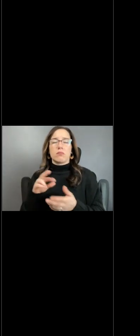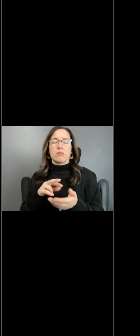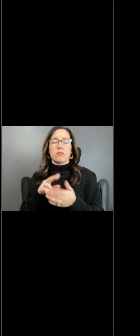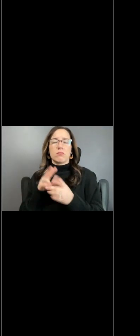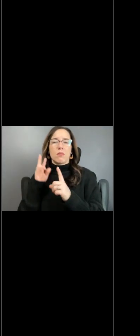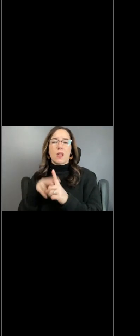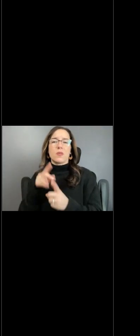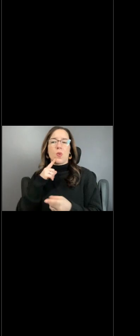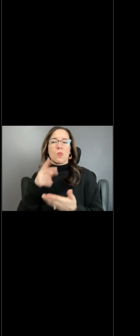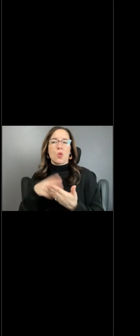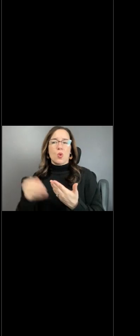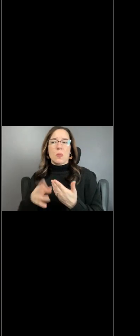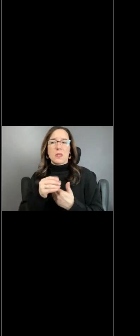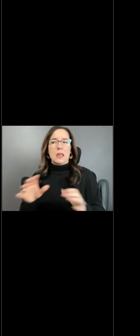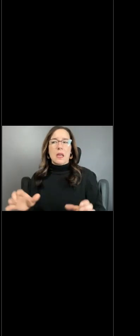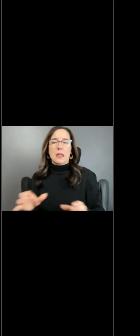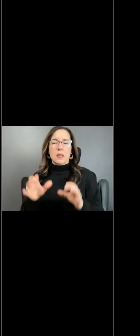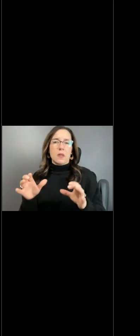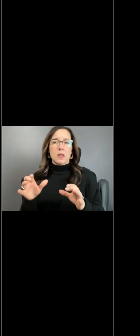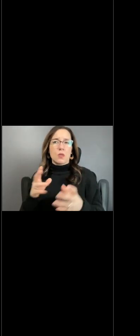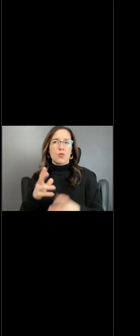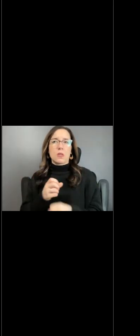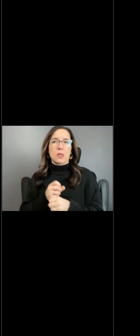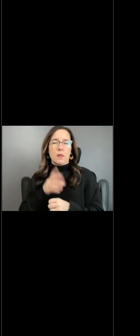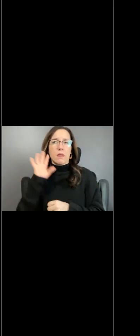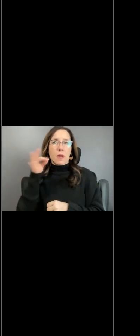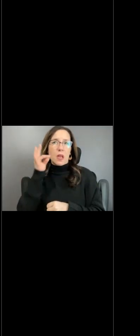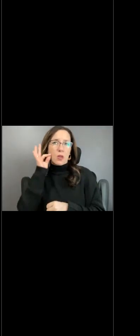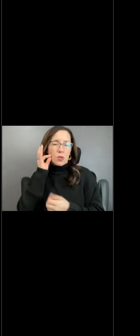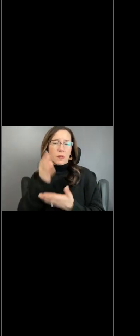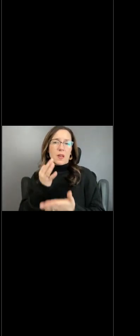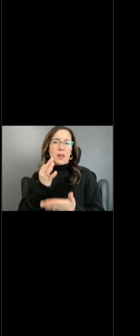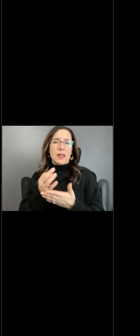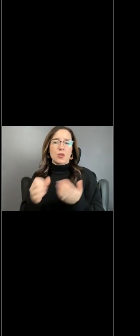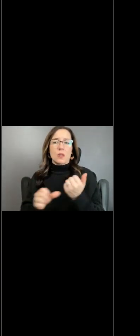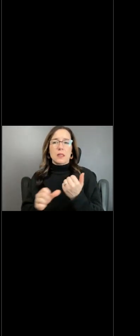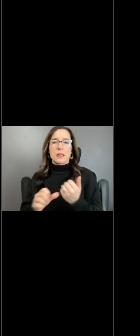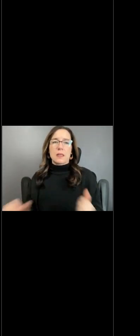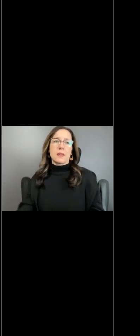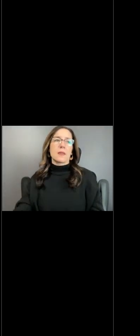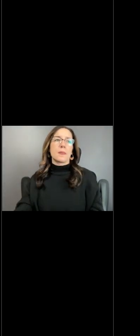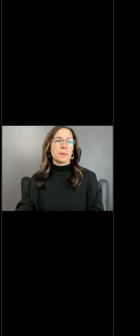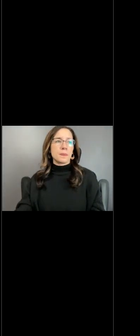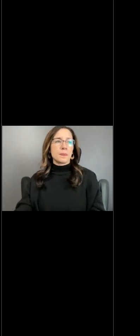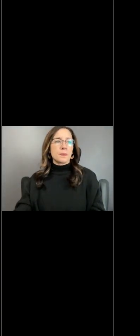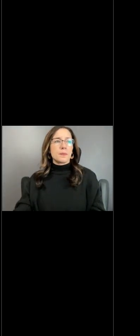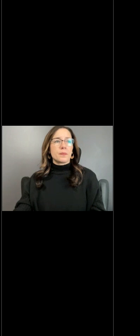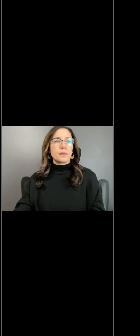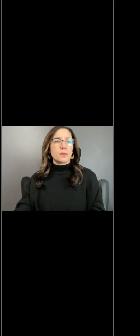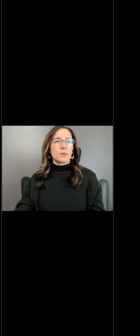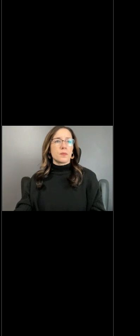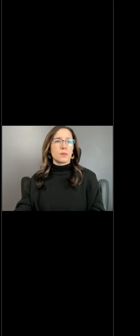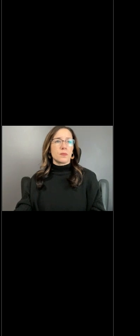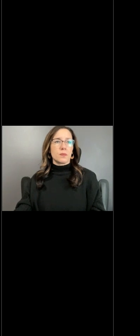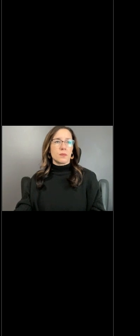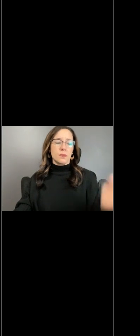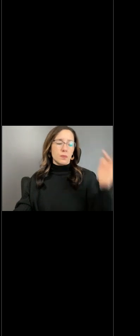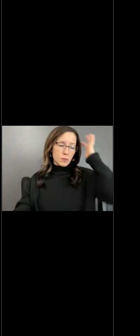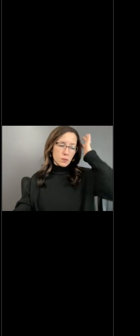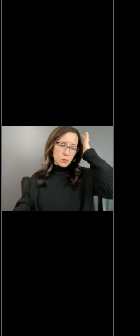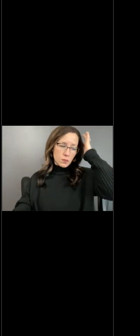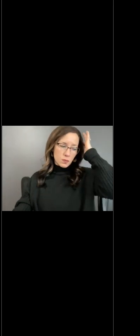and activities receiving federal financial assistance. The